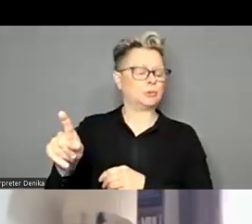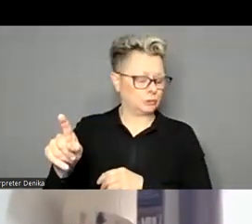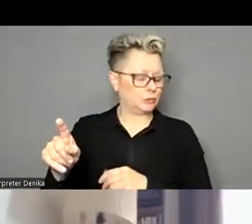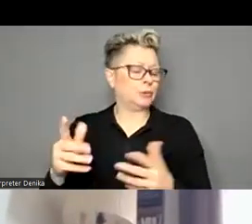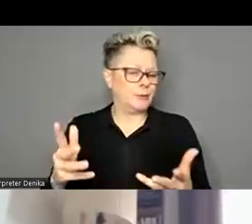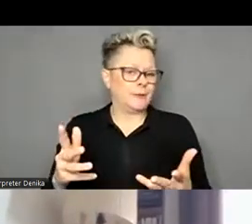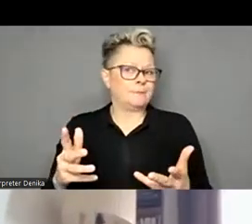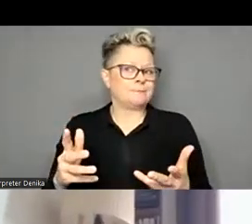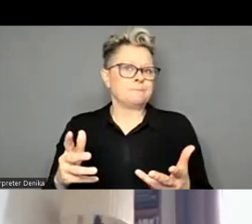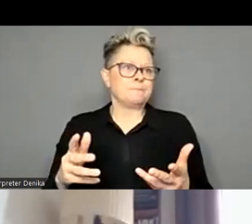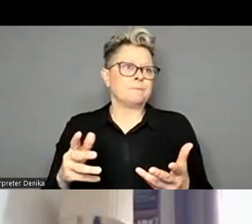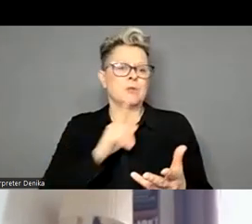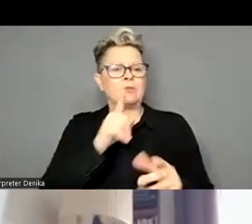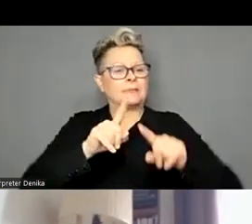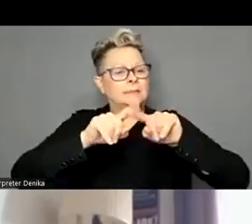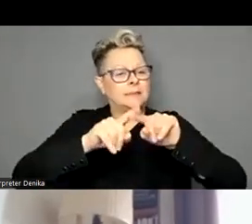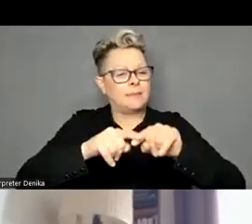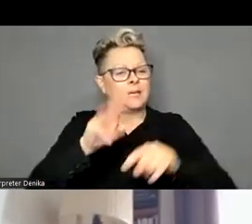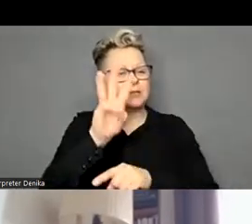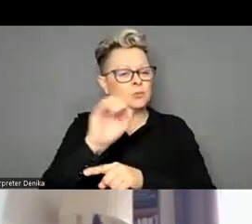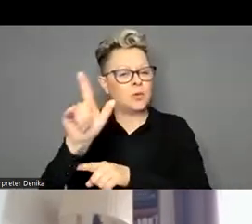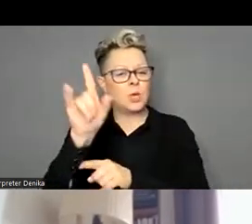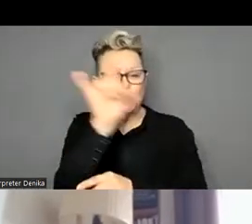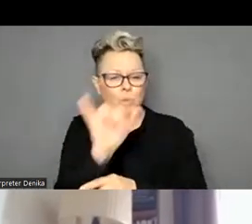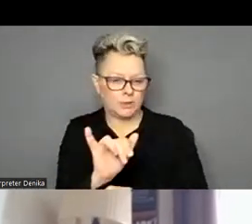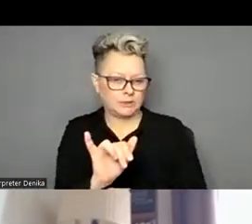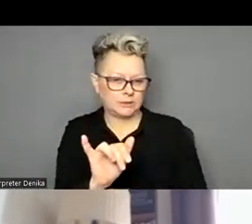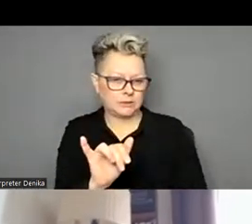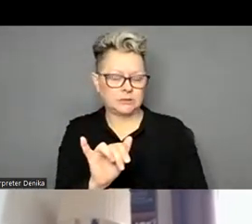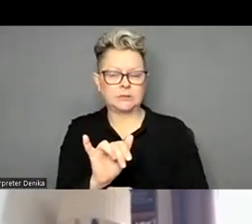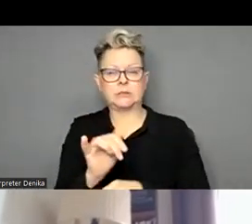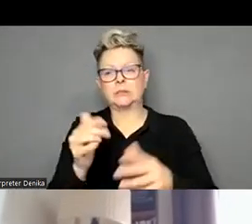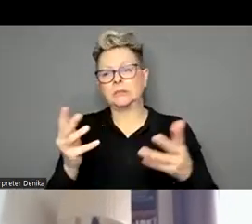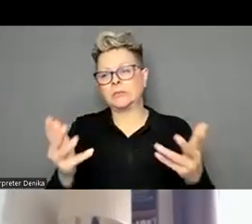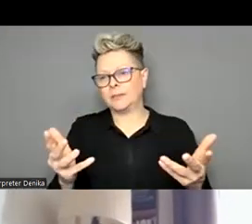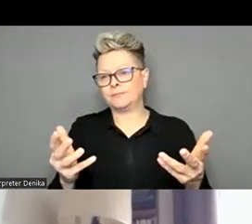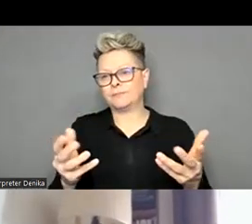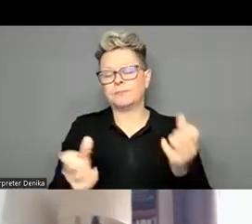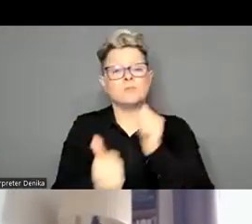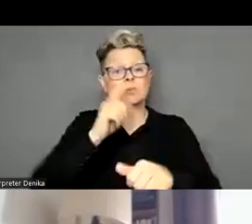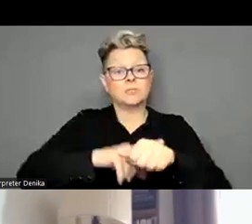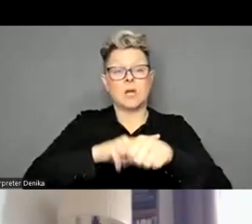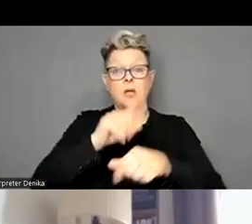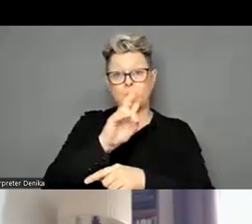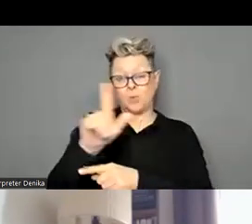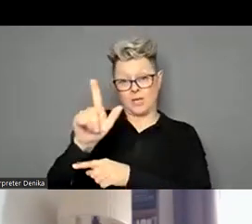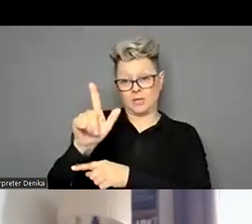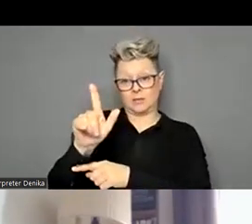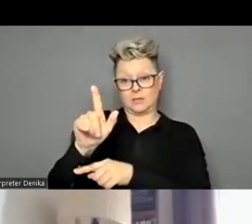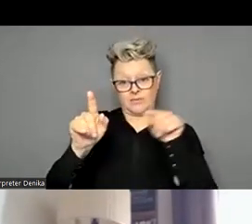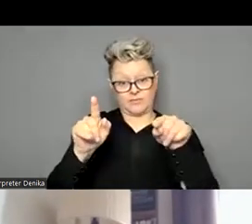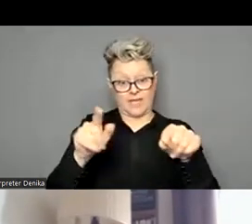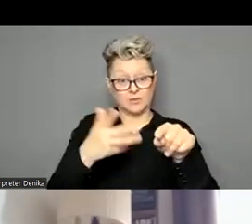I would say it depends on how your will was drafted. That many wills like that are designed to